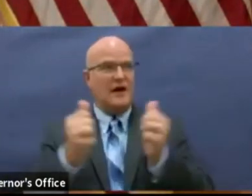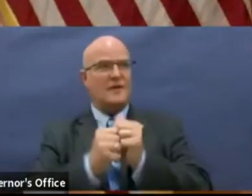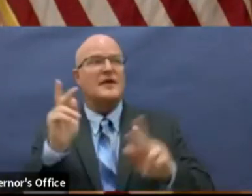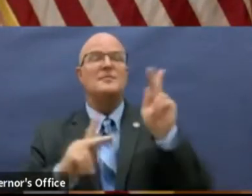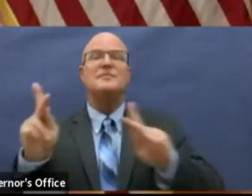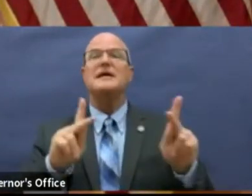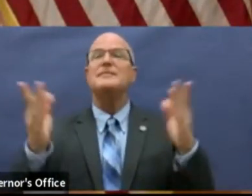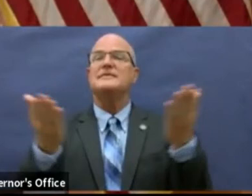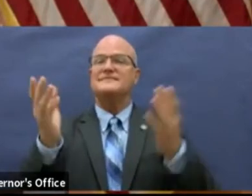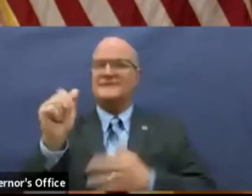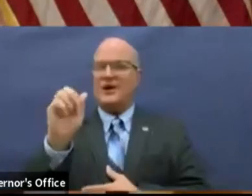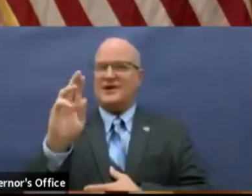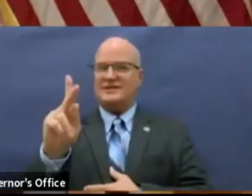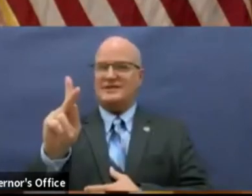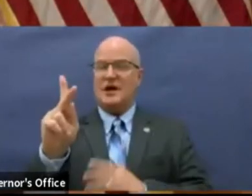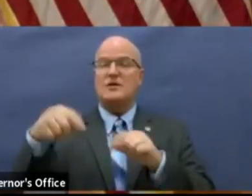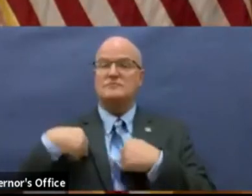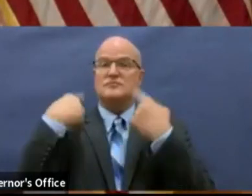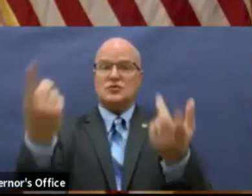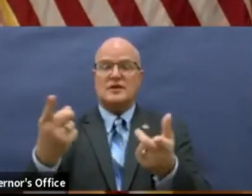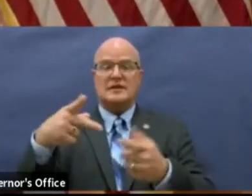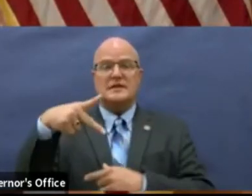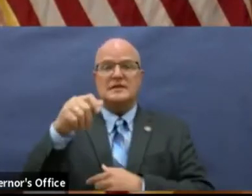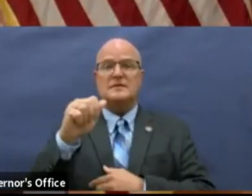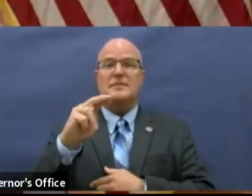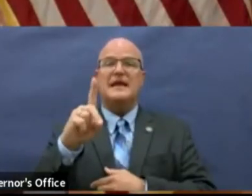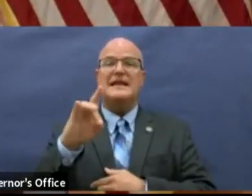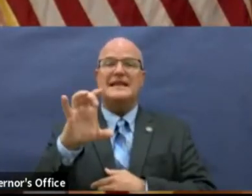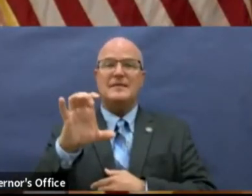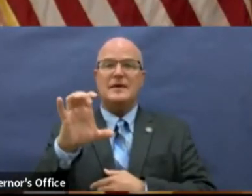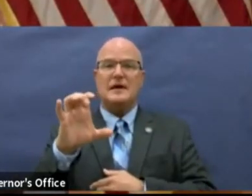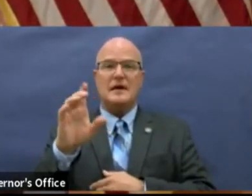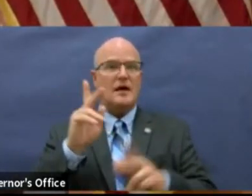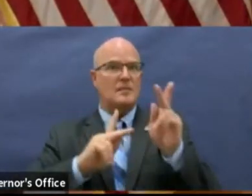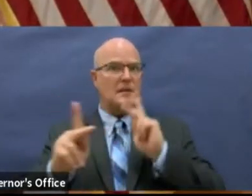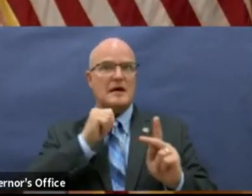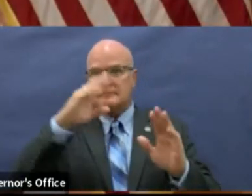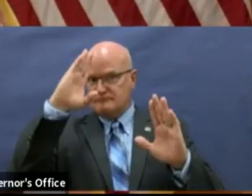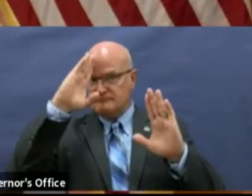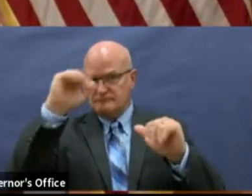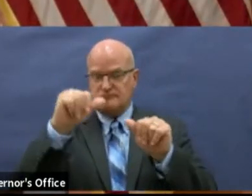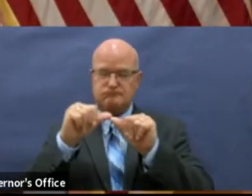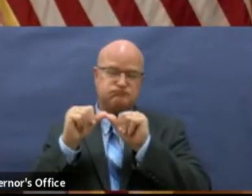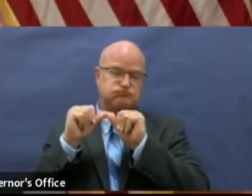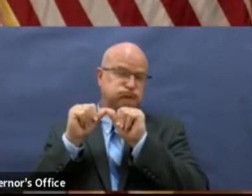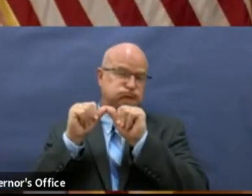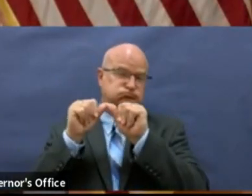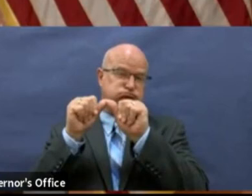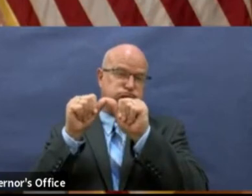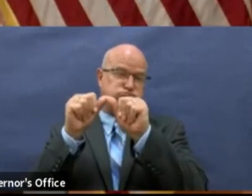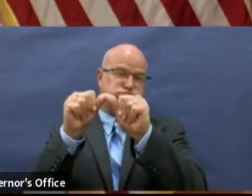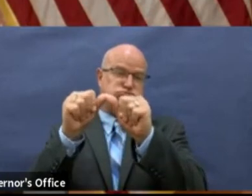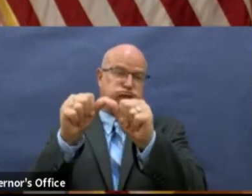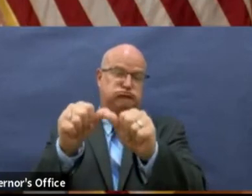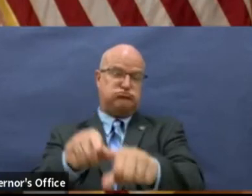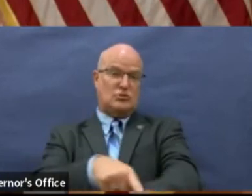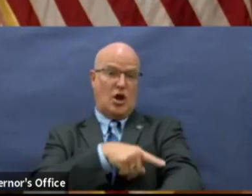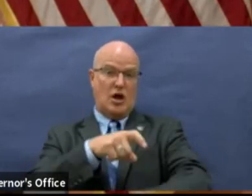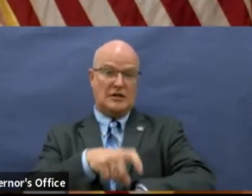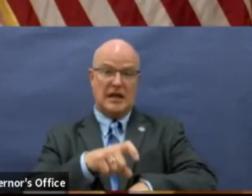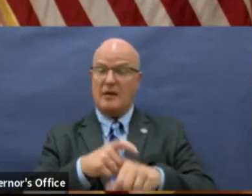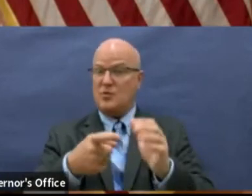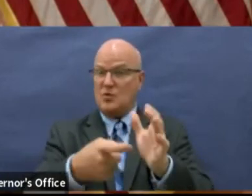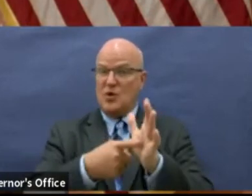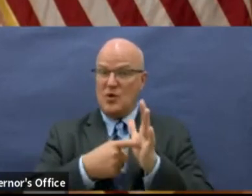of Arkansas during this pandemic. I don't think anyone anticipated that it would go this long or